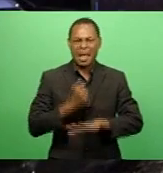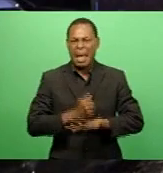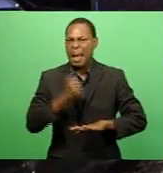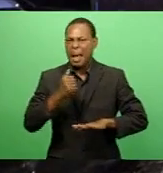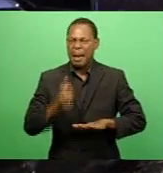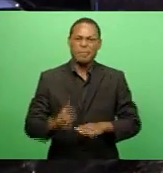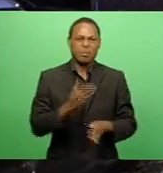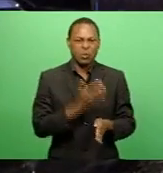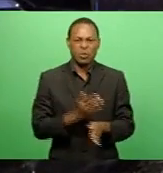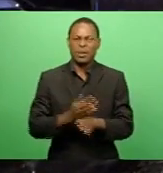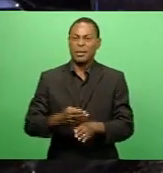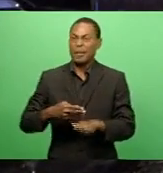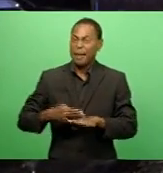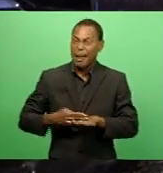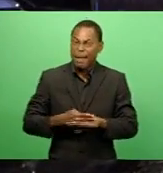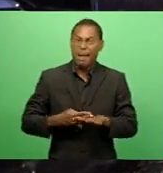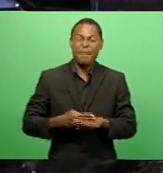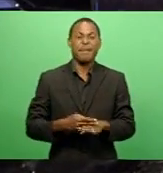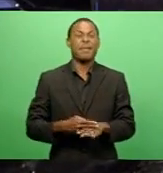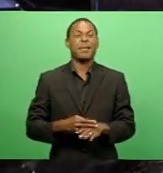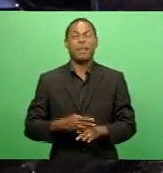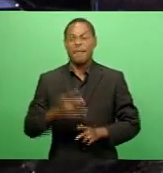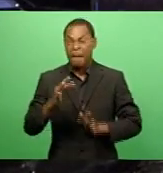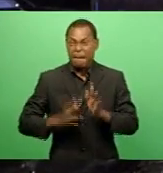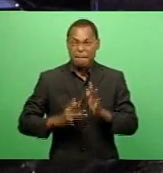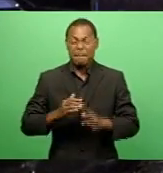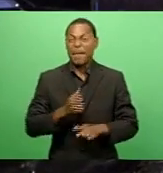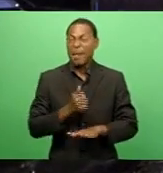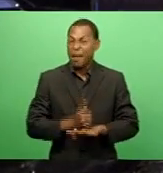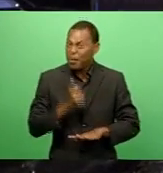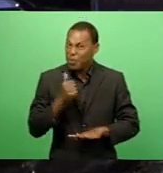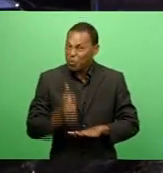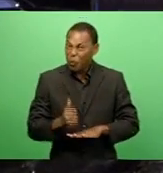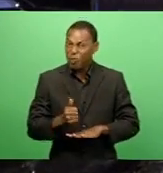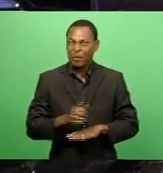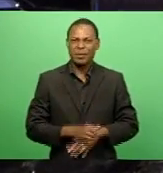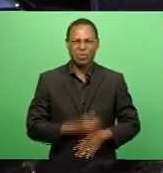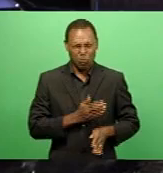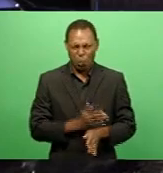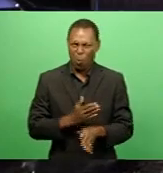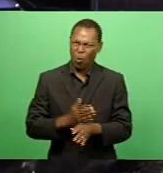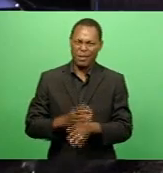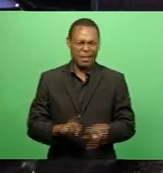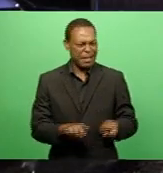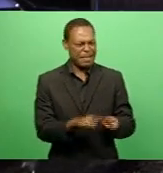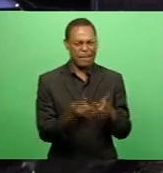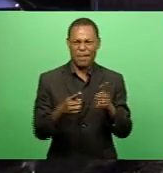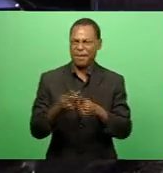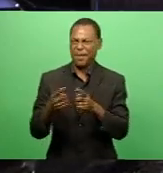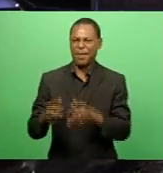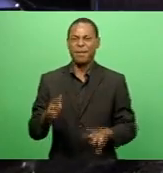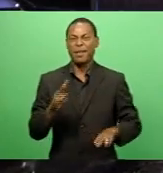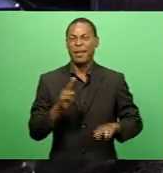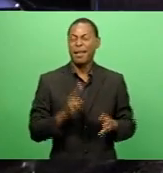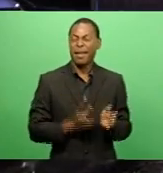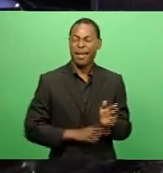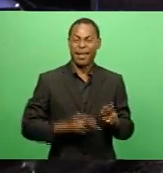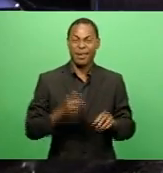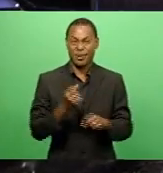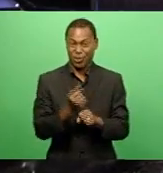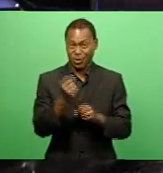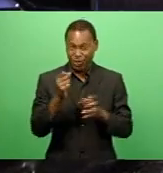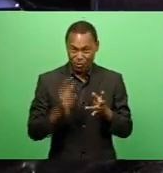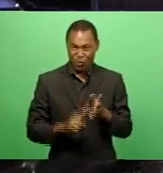had the National Fire Authority, as well as the various civil society organizations, the NGOs that came in from